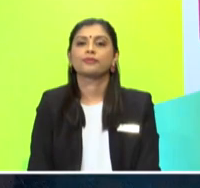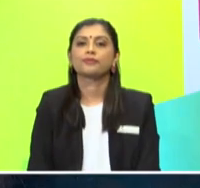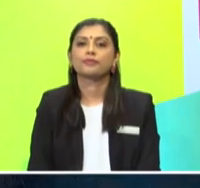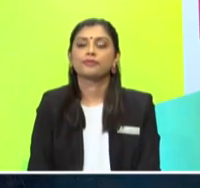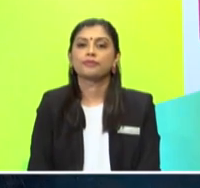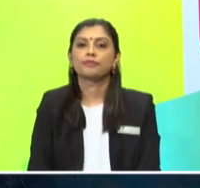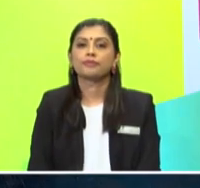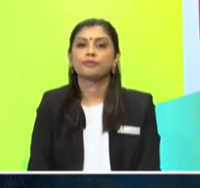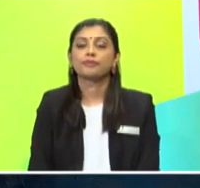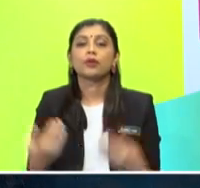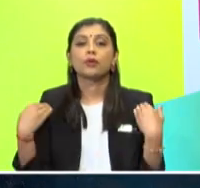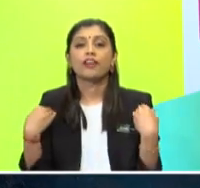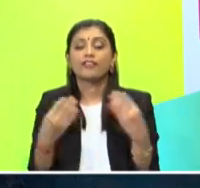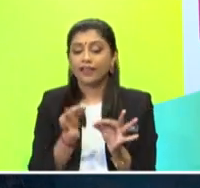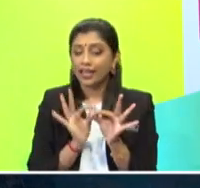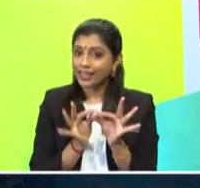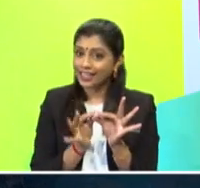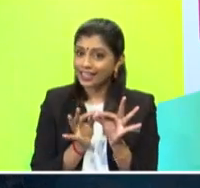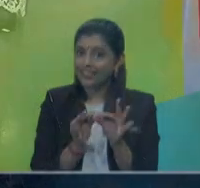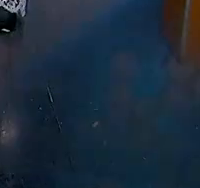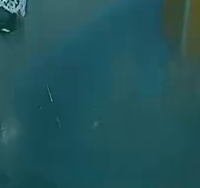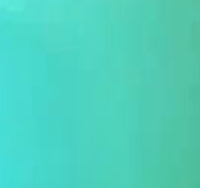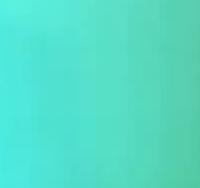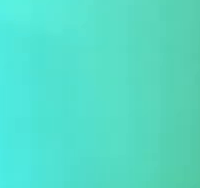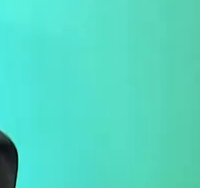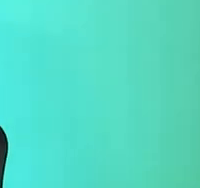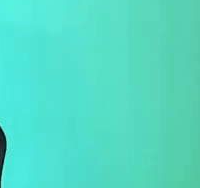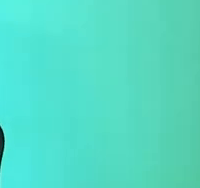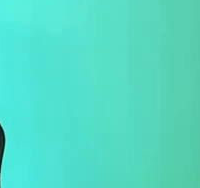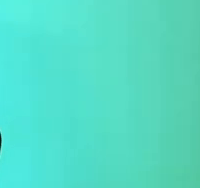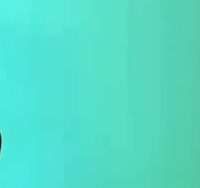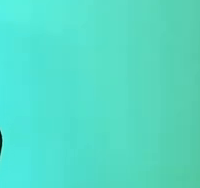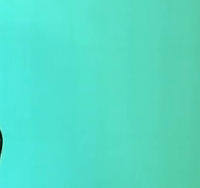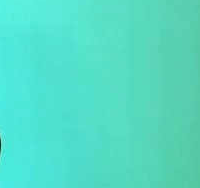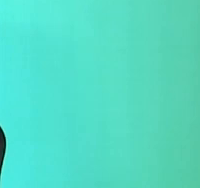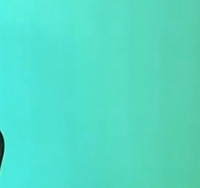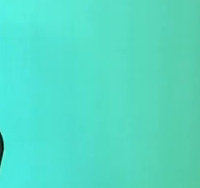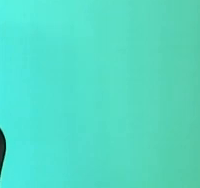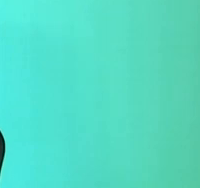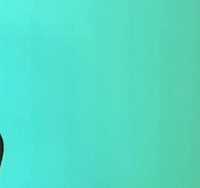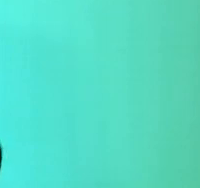also have our interpreter that is none other than Teacher SL. Hi, Teacher SL.